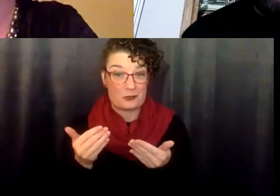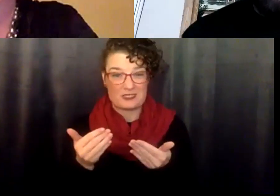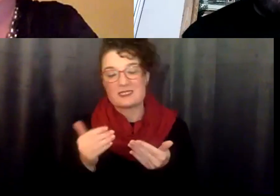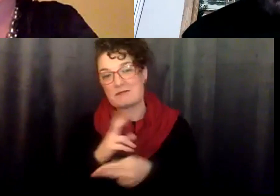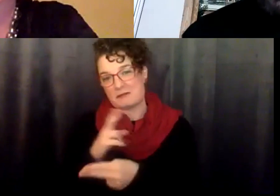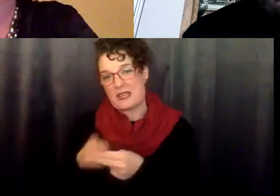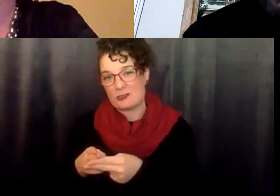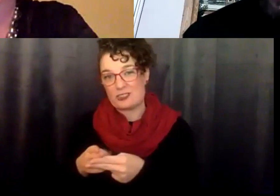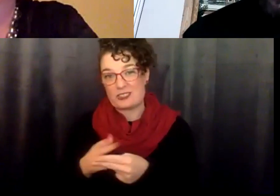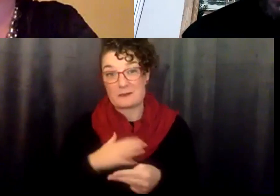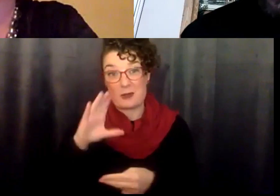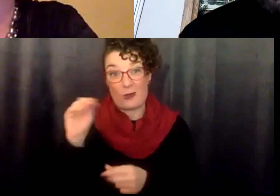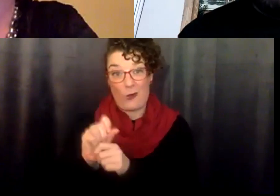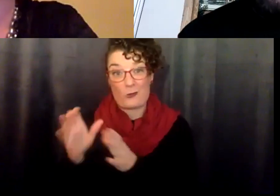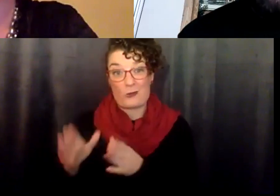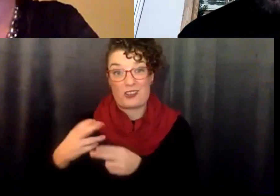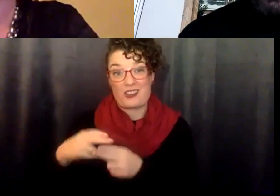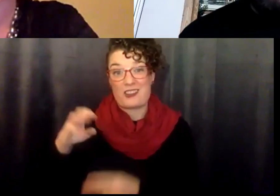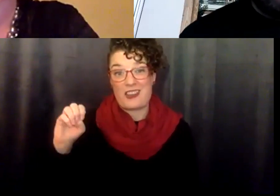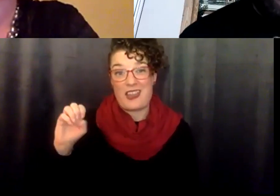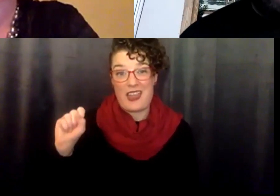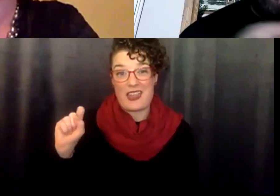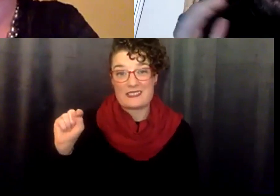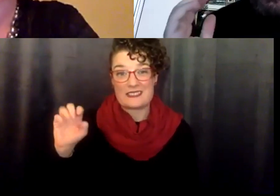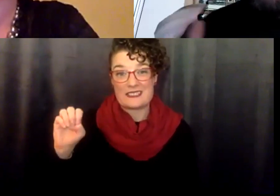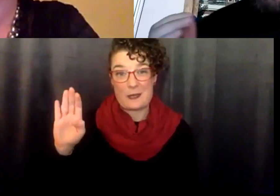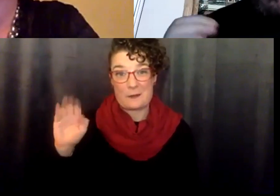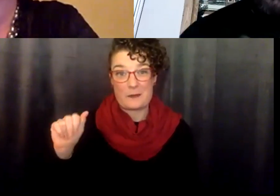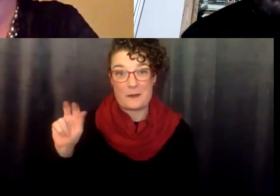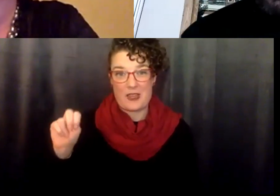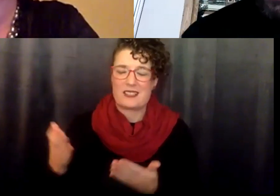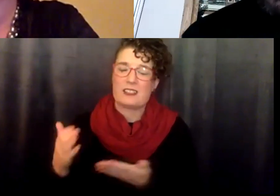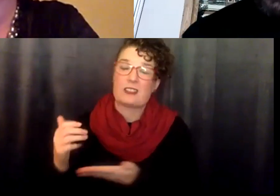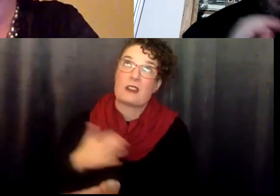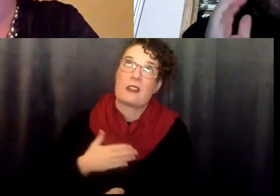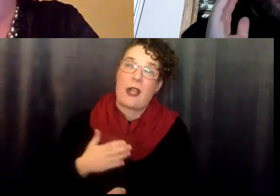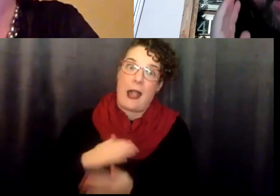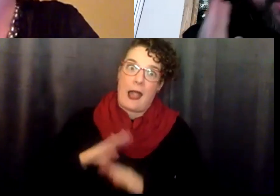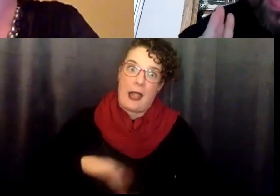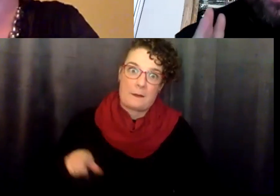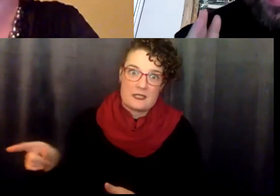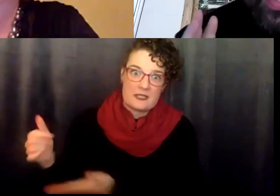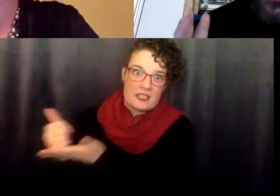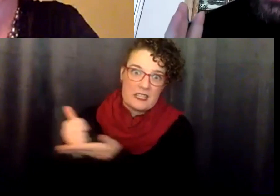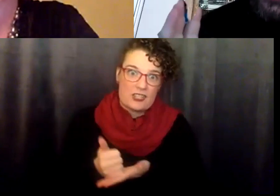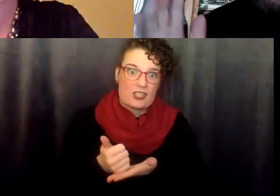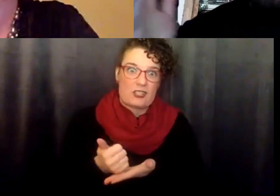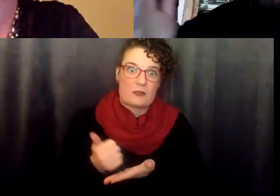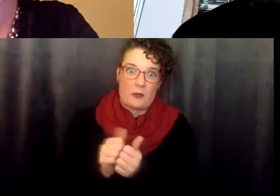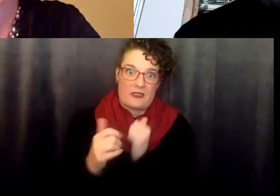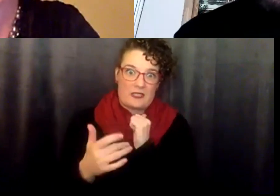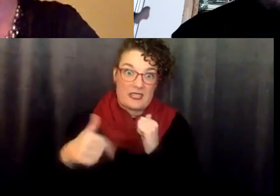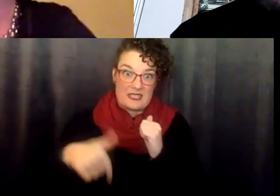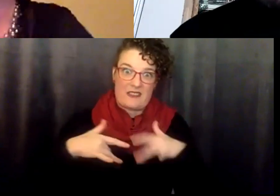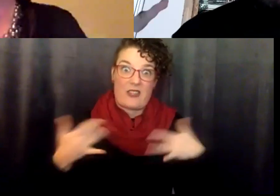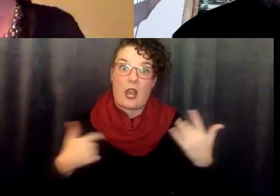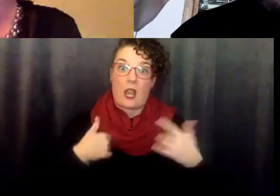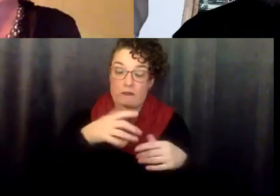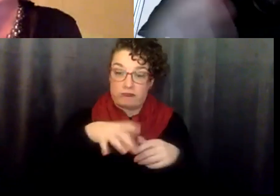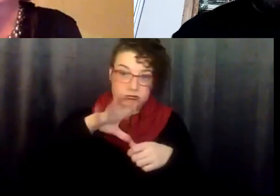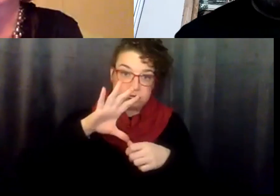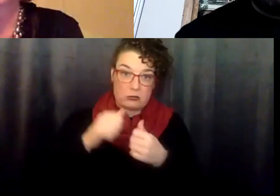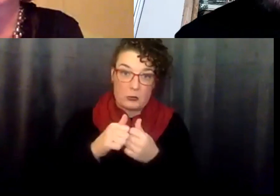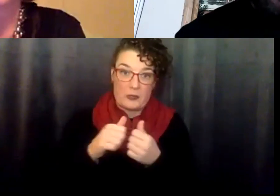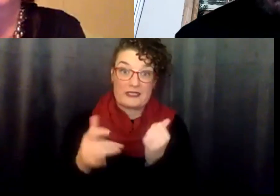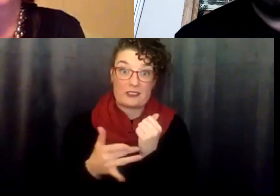that my coworker Esteban is here, and I'm so happy they're here helping me with this event because I am so bad at technology. And that's why I love